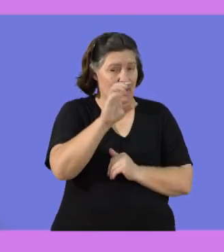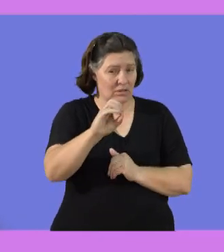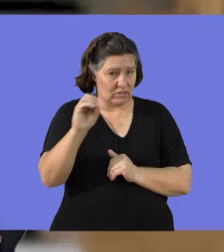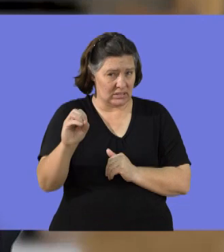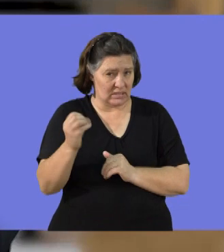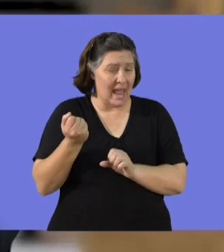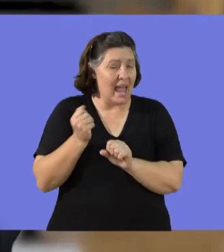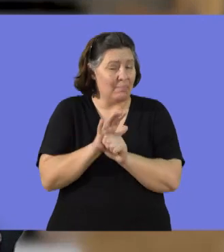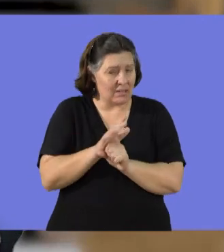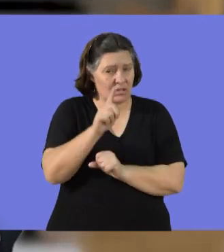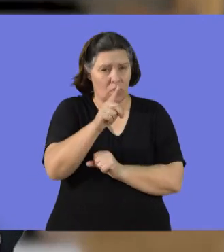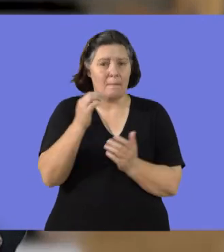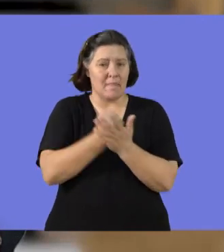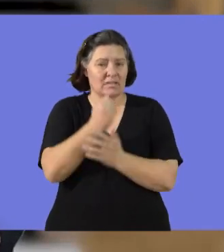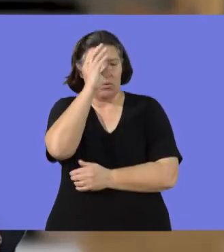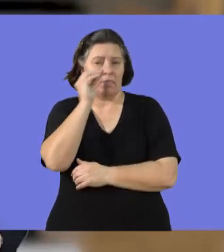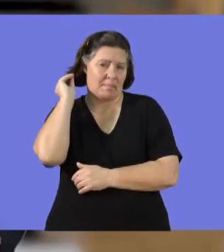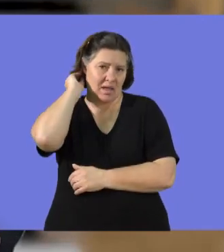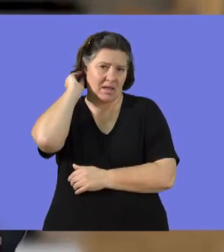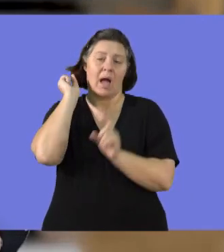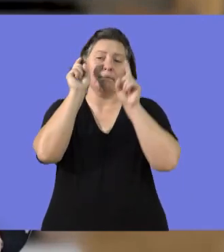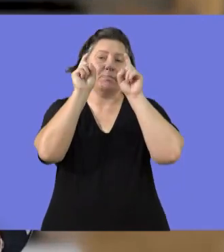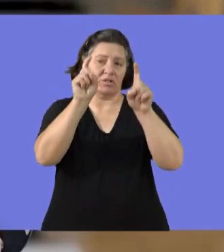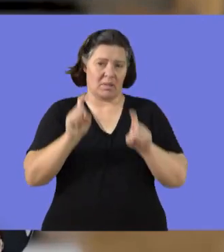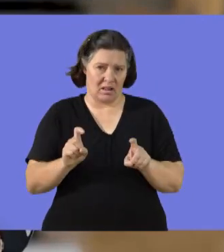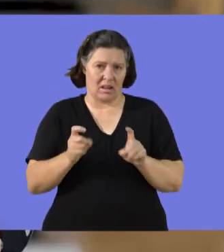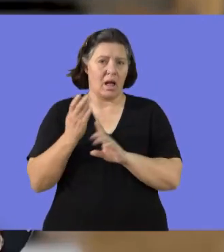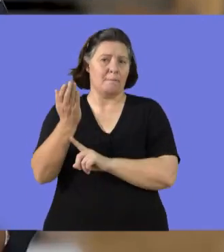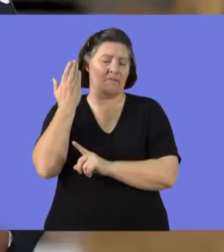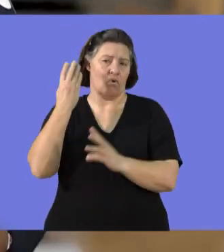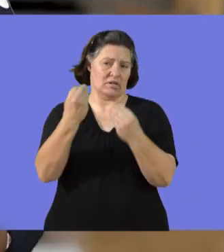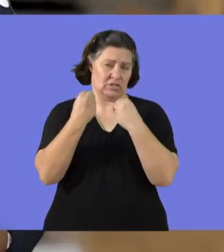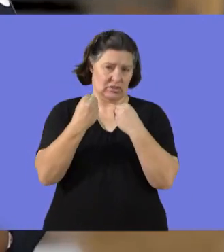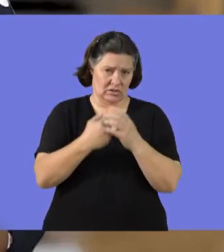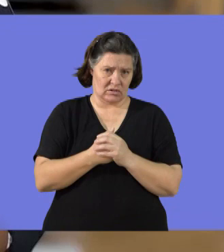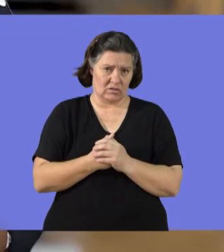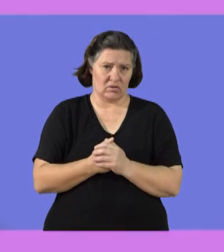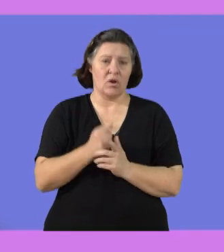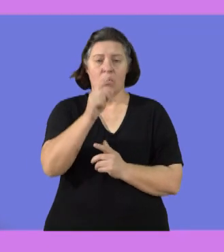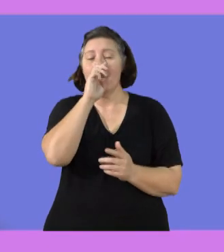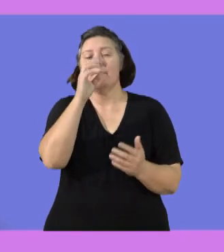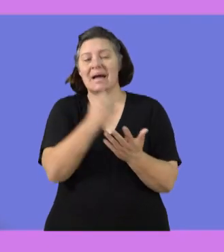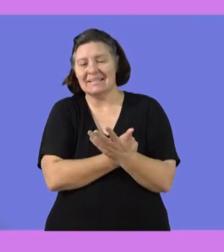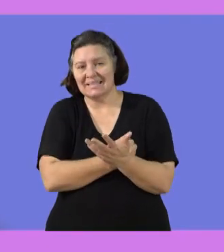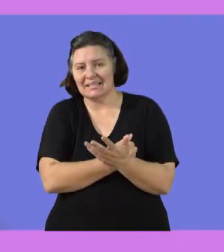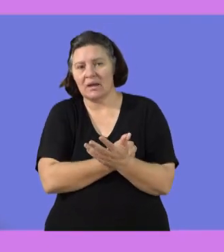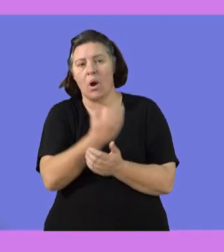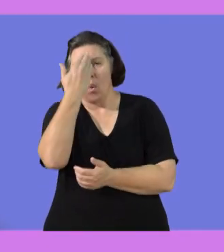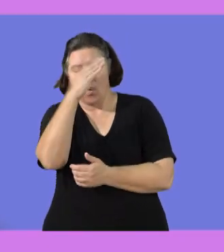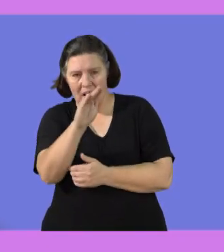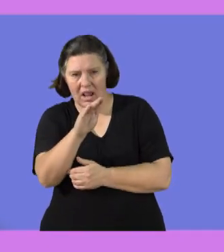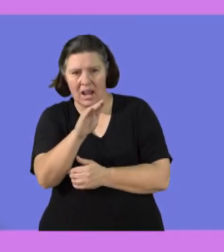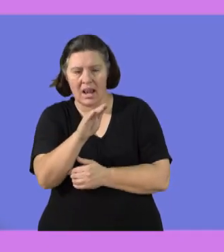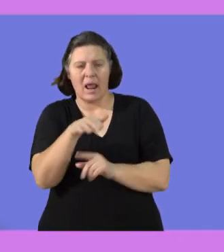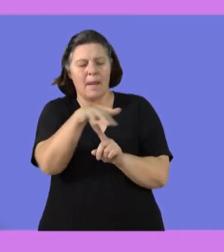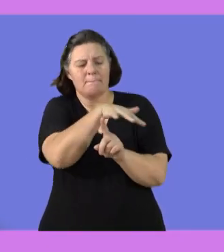100, implication is that you should remember the principle that we had in the previous lesson, that you need to know your